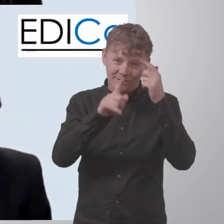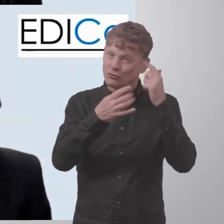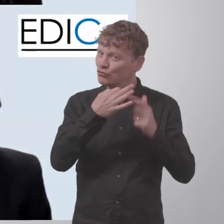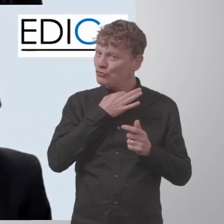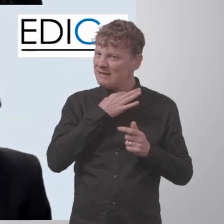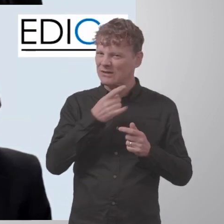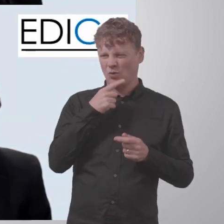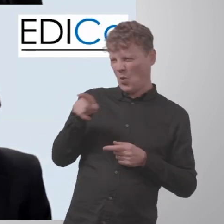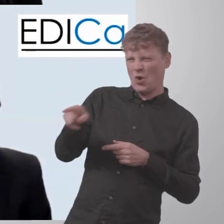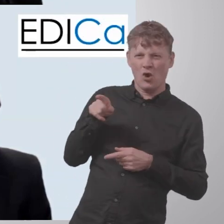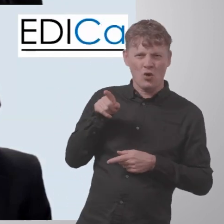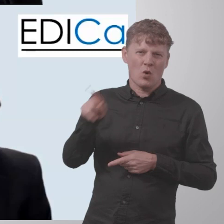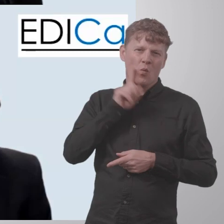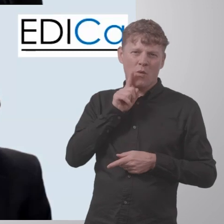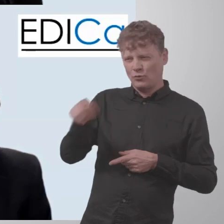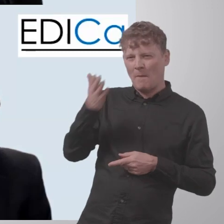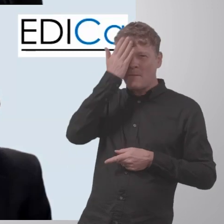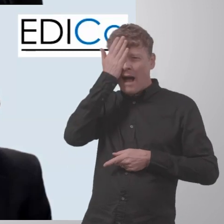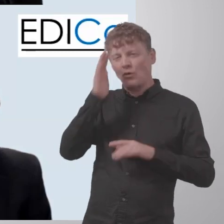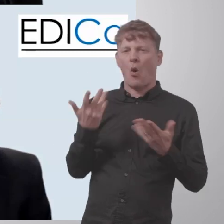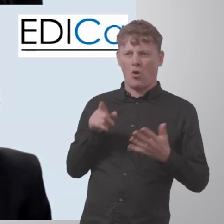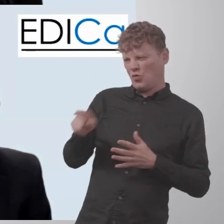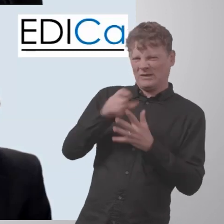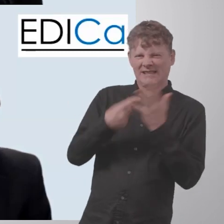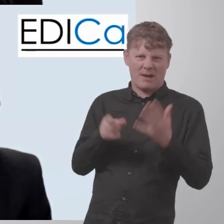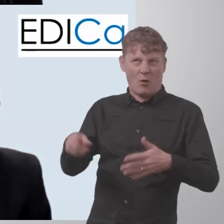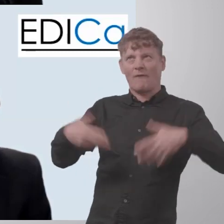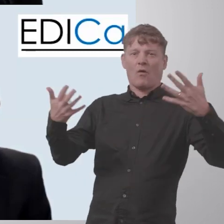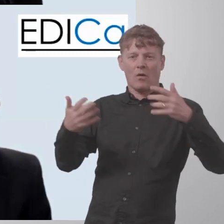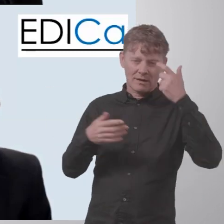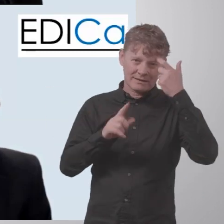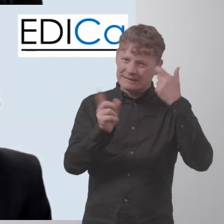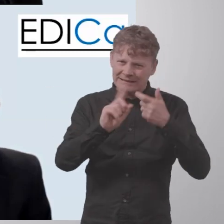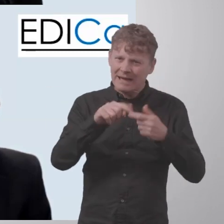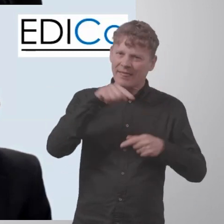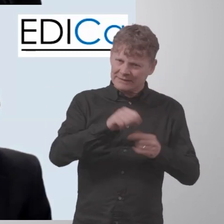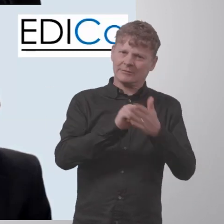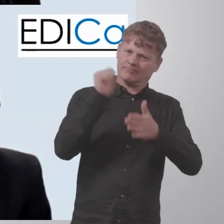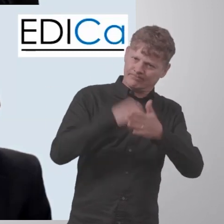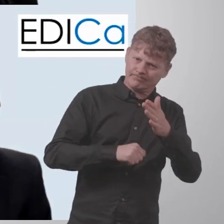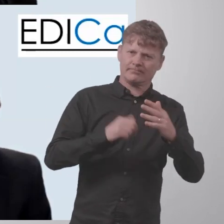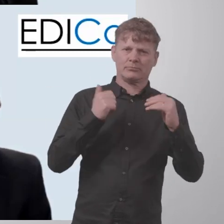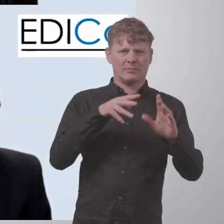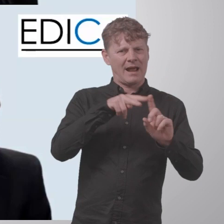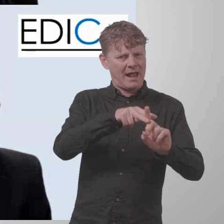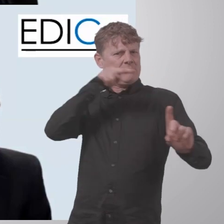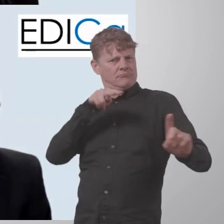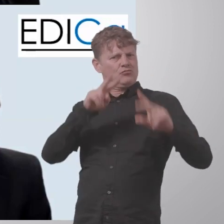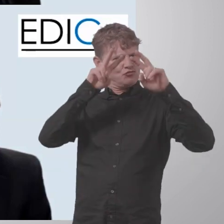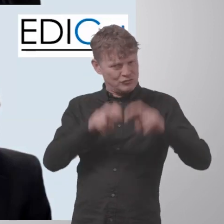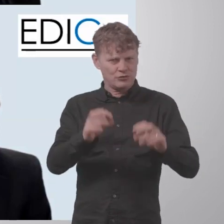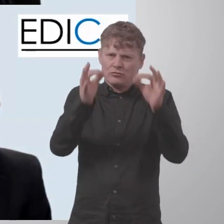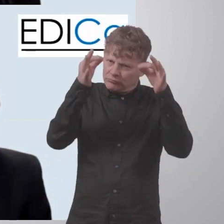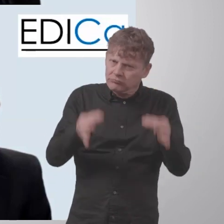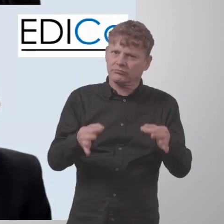this, or you're disabled, of course you think this. This is robust empirical research that we do. These are evidence-based